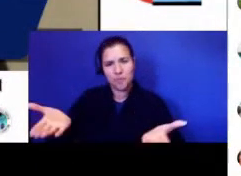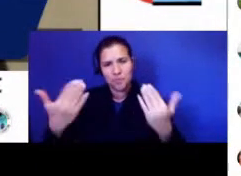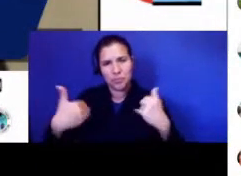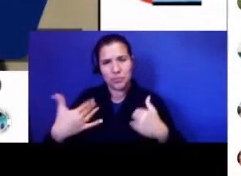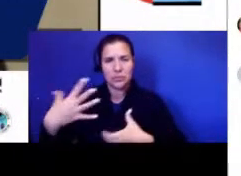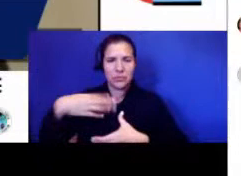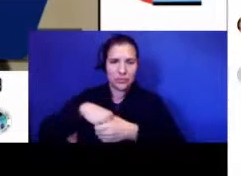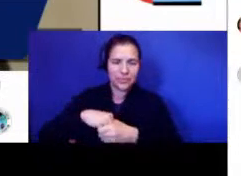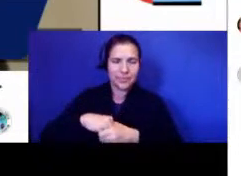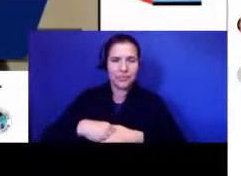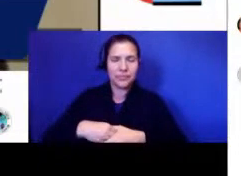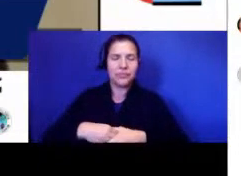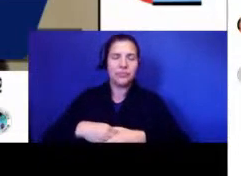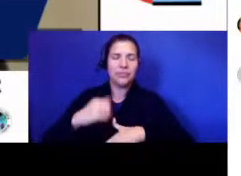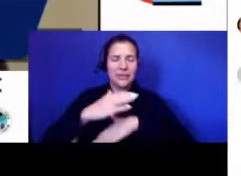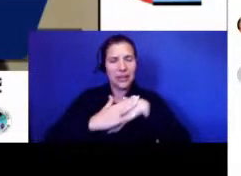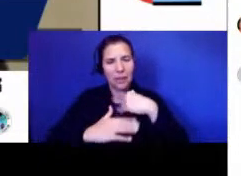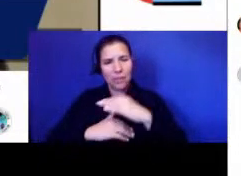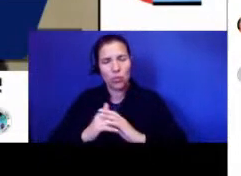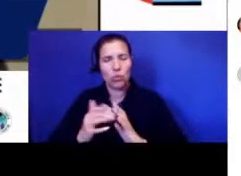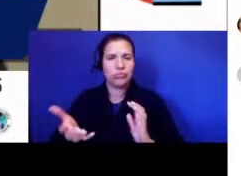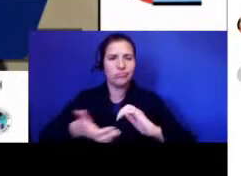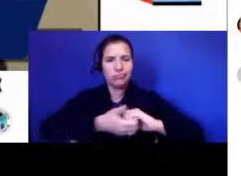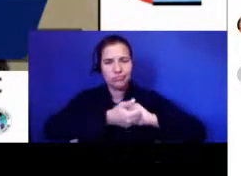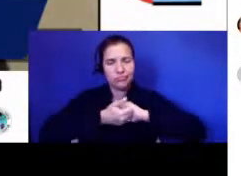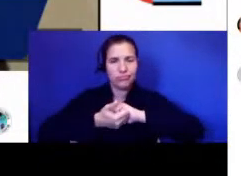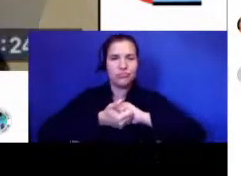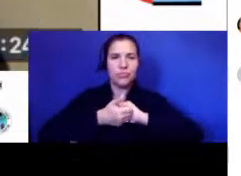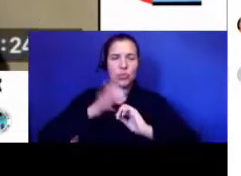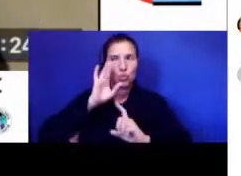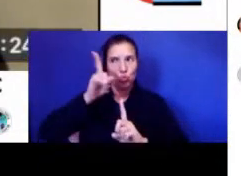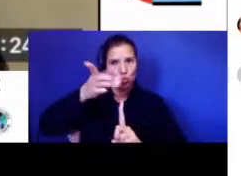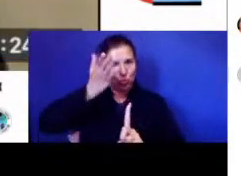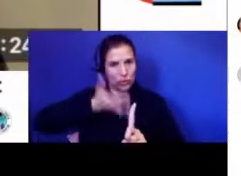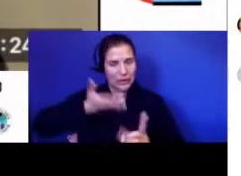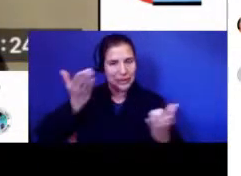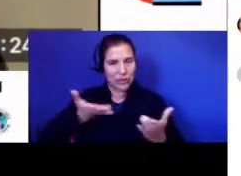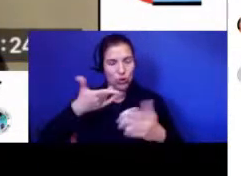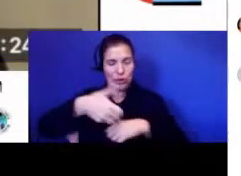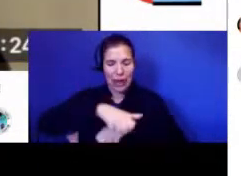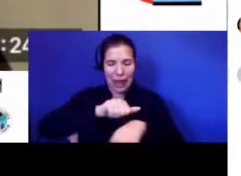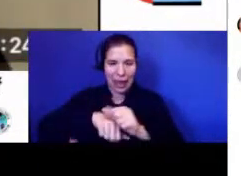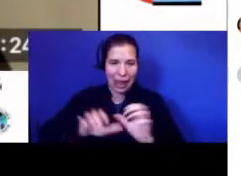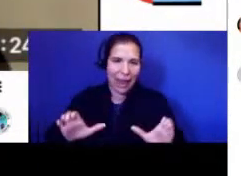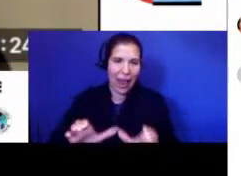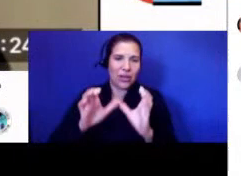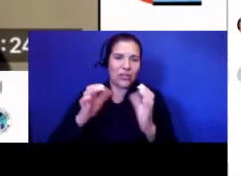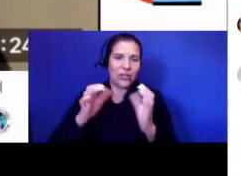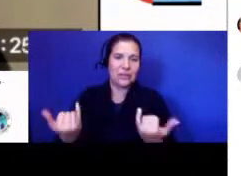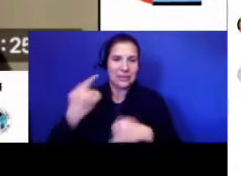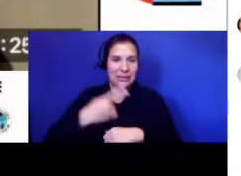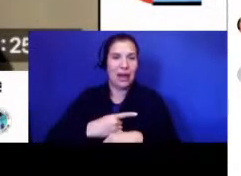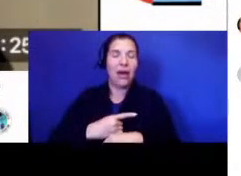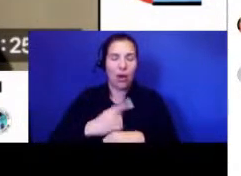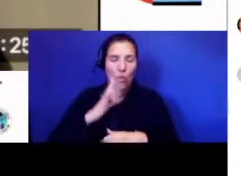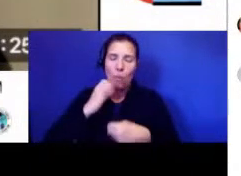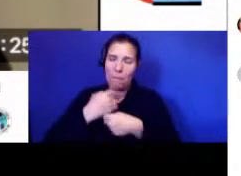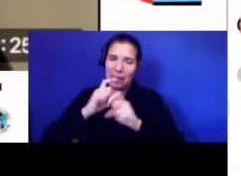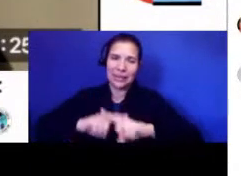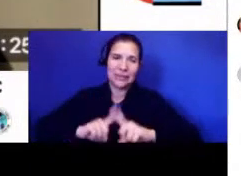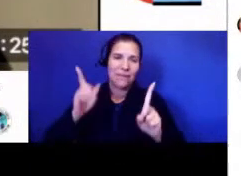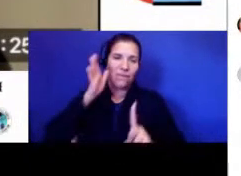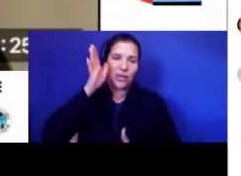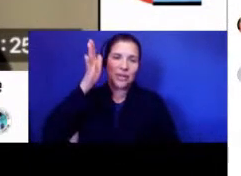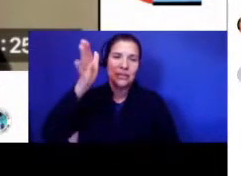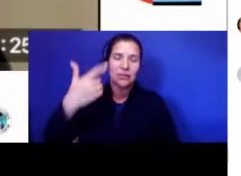get comfortable, and know that your presence here and the action you take now will make a difference.